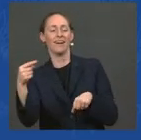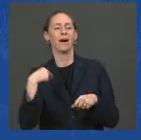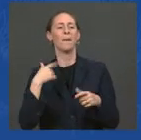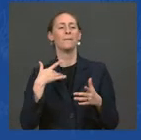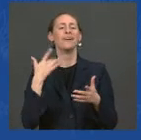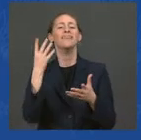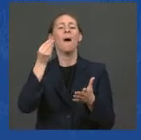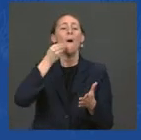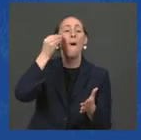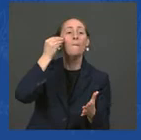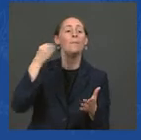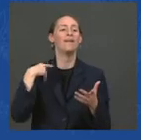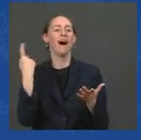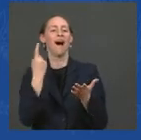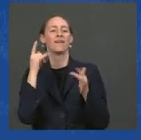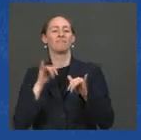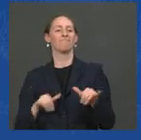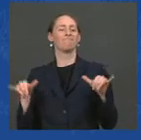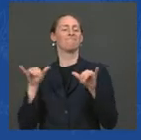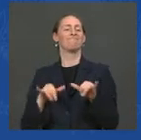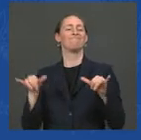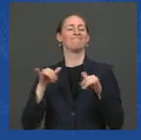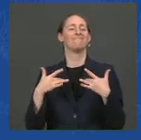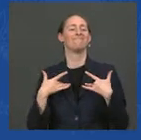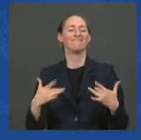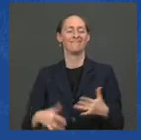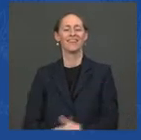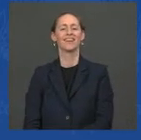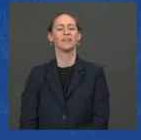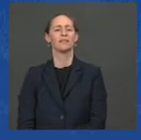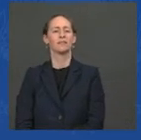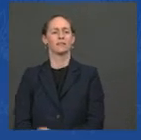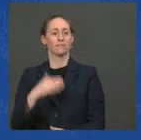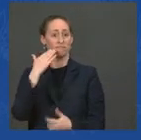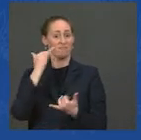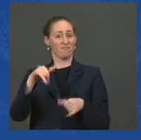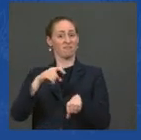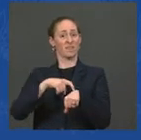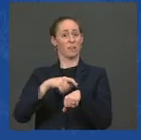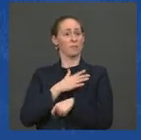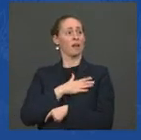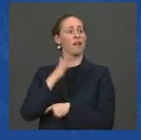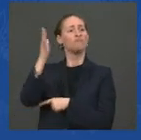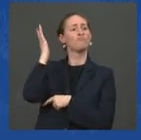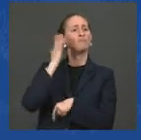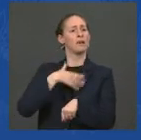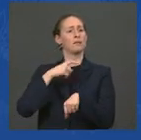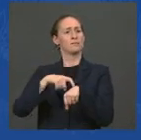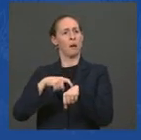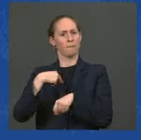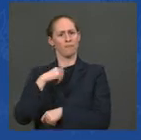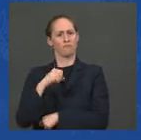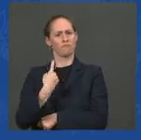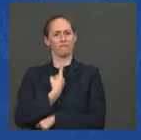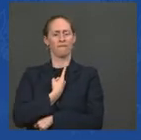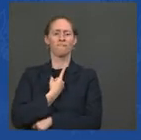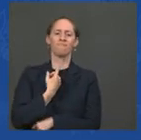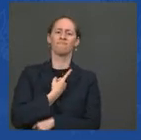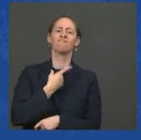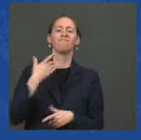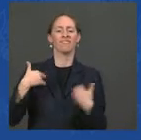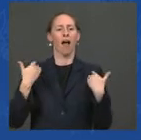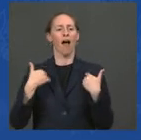kid in my era that I was able to walk across the lackey on that pipe that was just above the thing. If you fell in the lackey, you